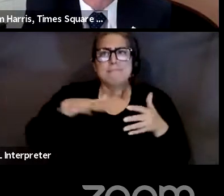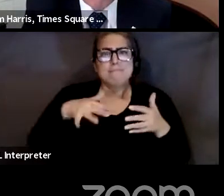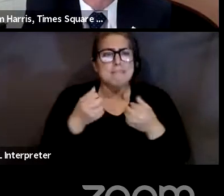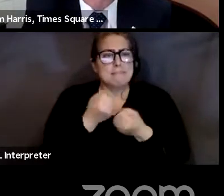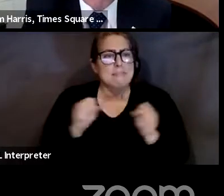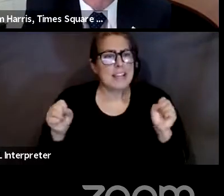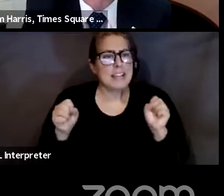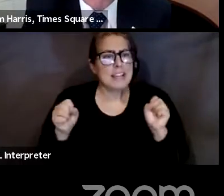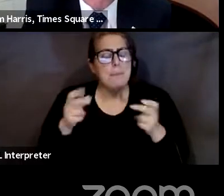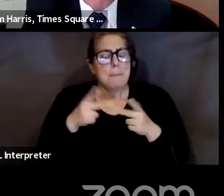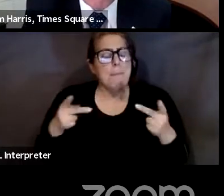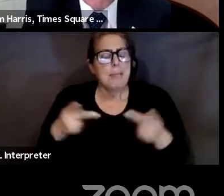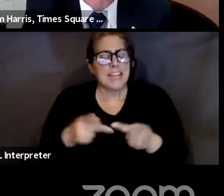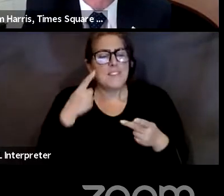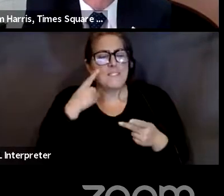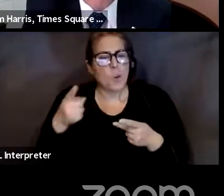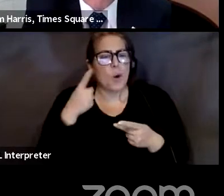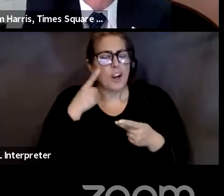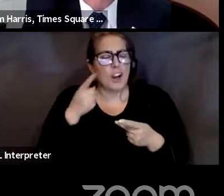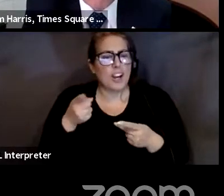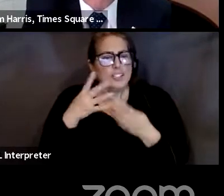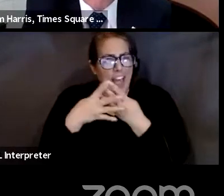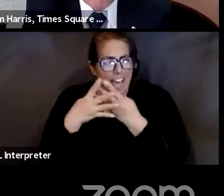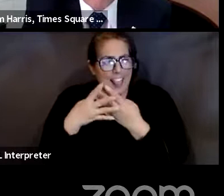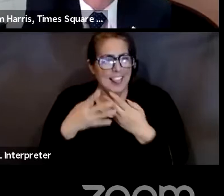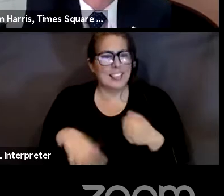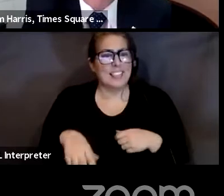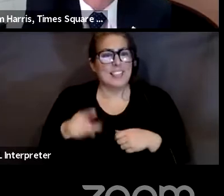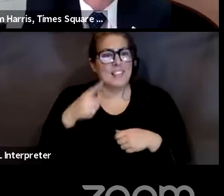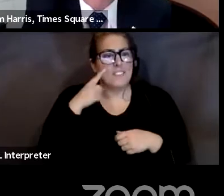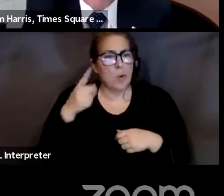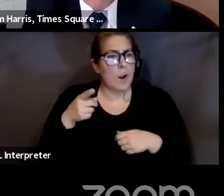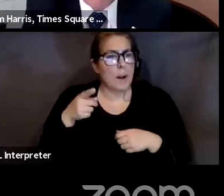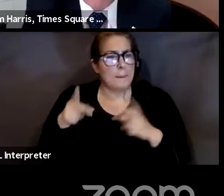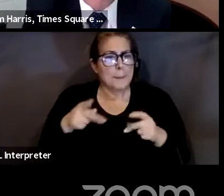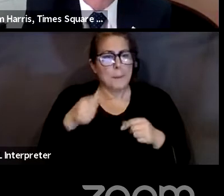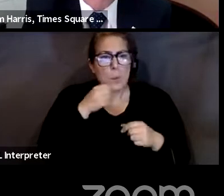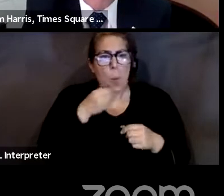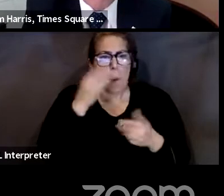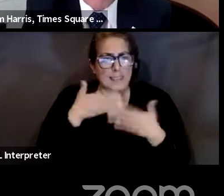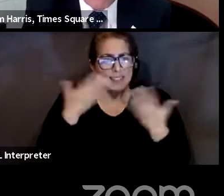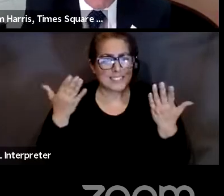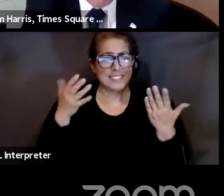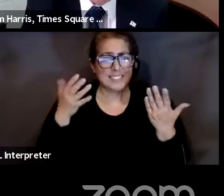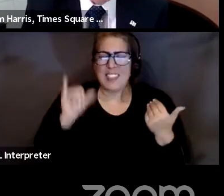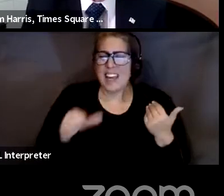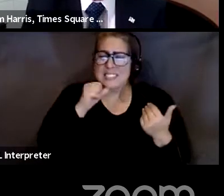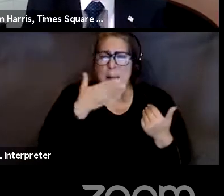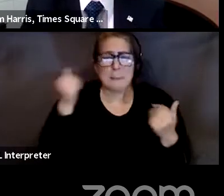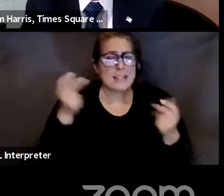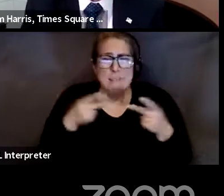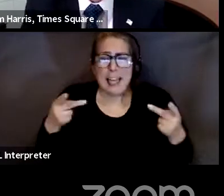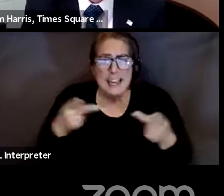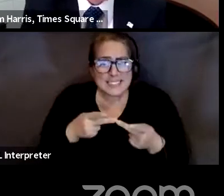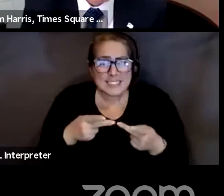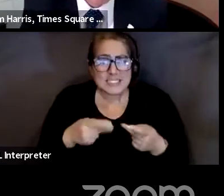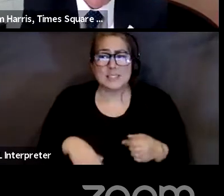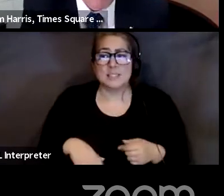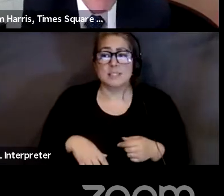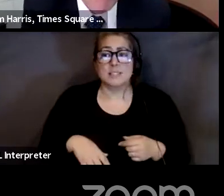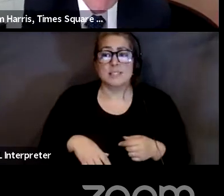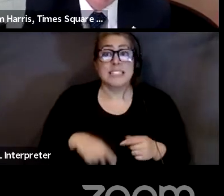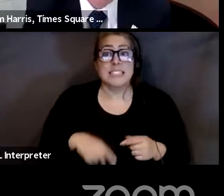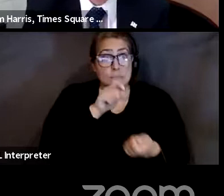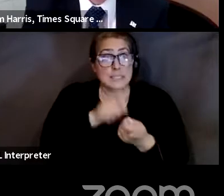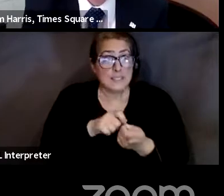anyone who is homeless, but these are not great places to house people, especially people who are struggling